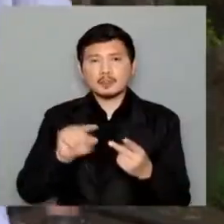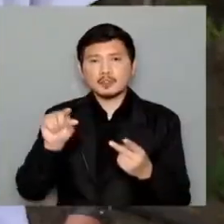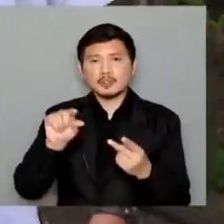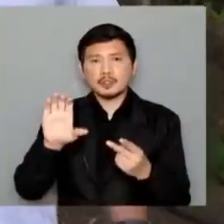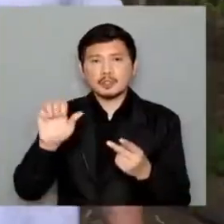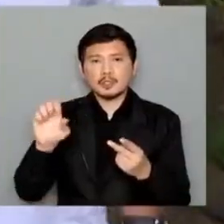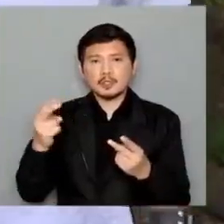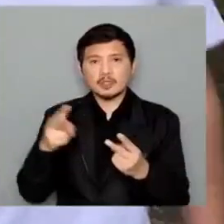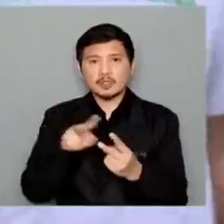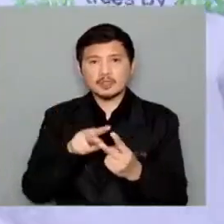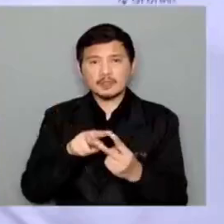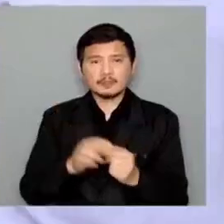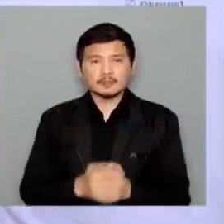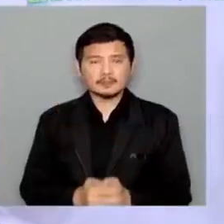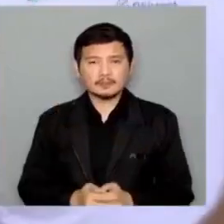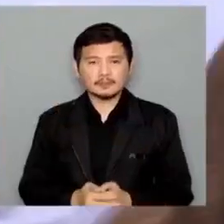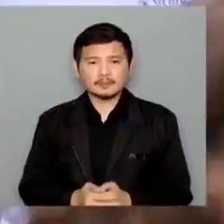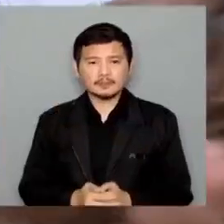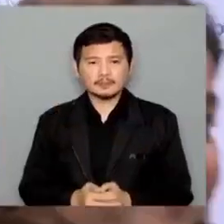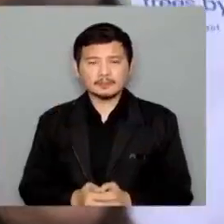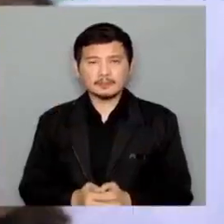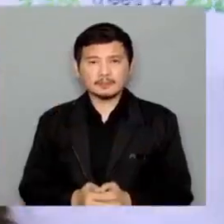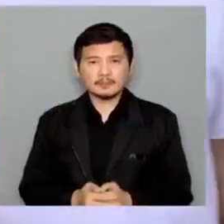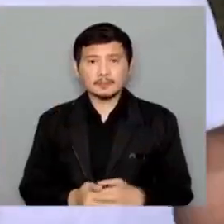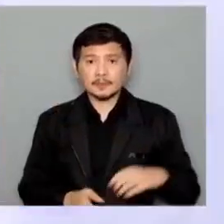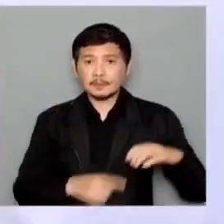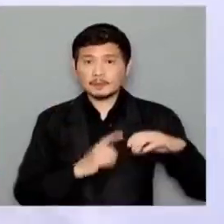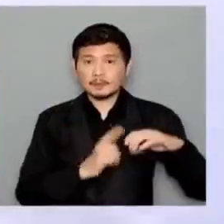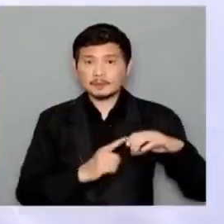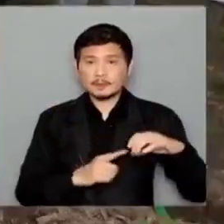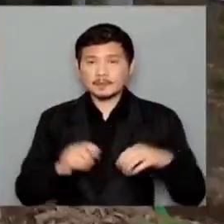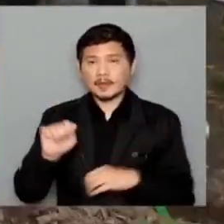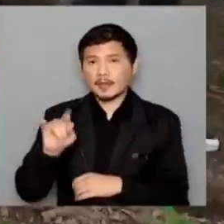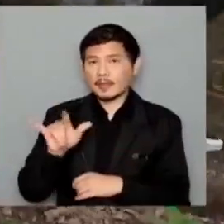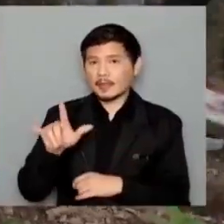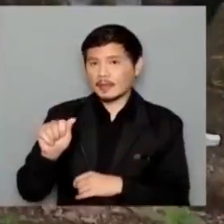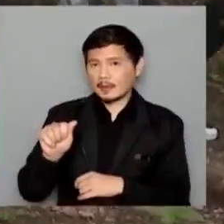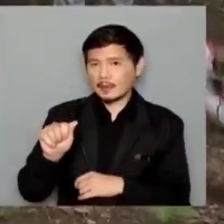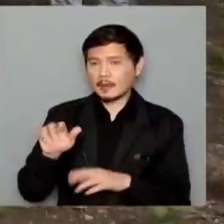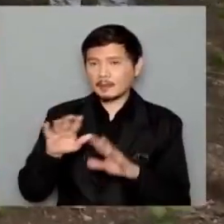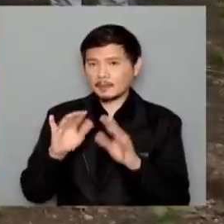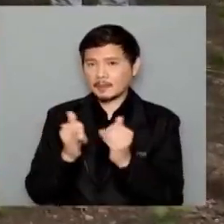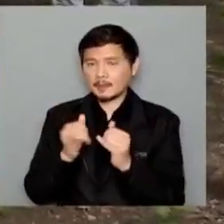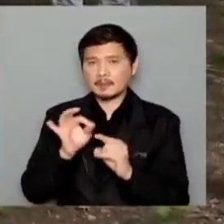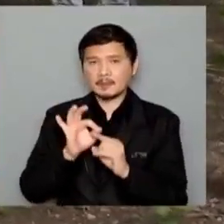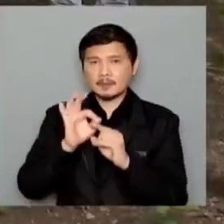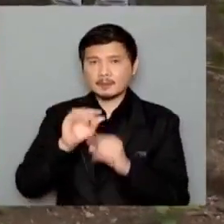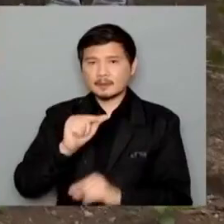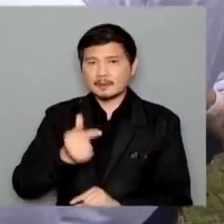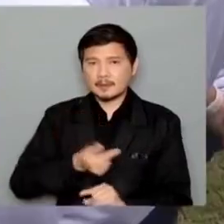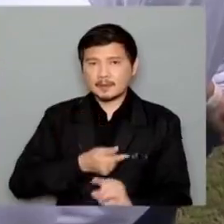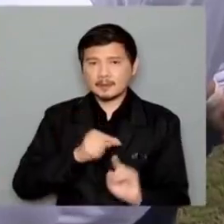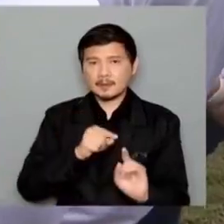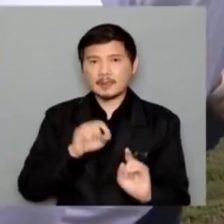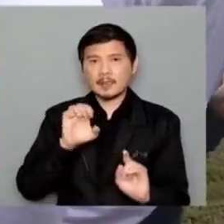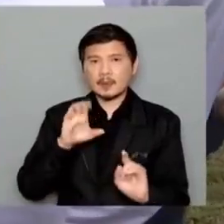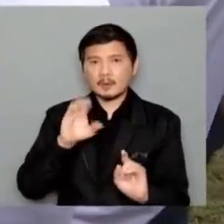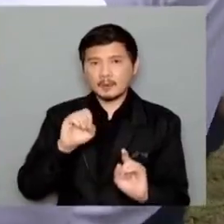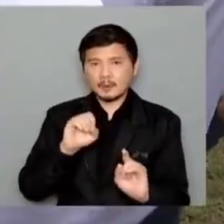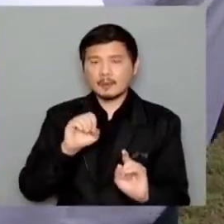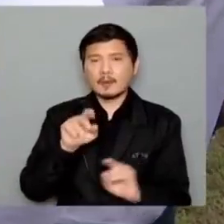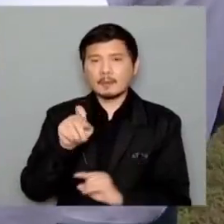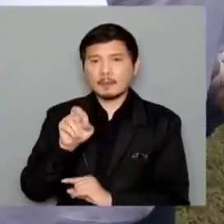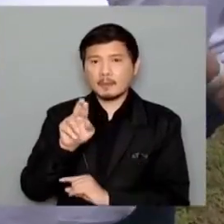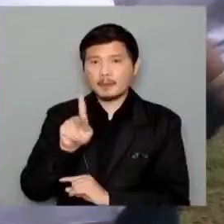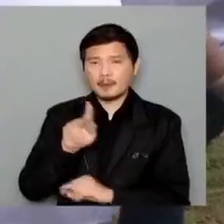Top officials of ABS-CBN and the Ayala Corporation were special guests at the Lamesa Eco Park in Quezon City Monday. They were taught